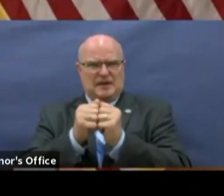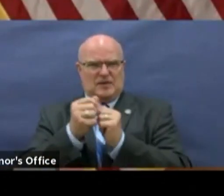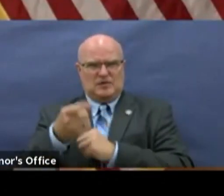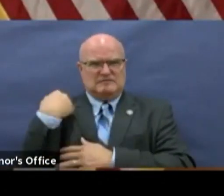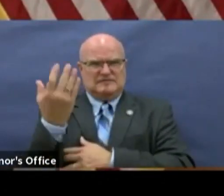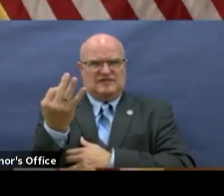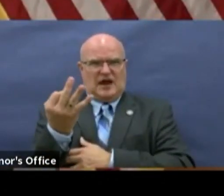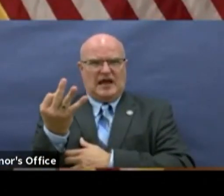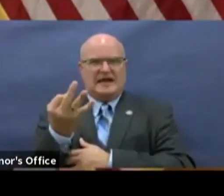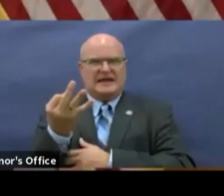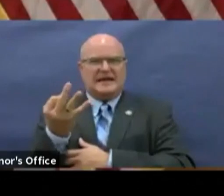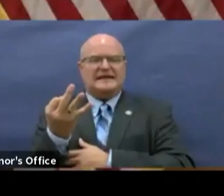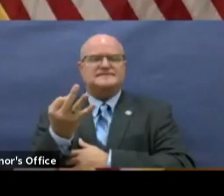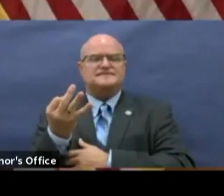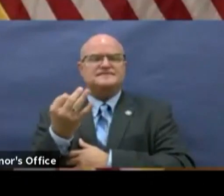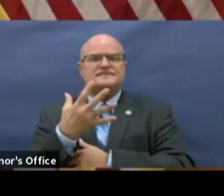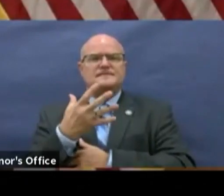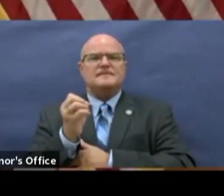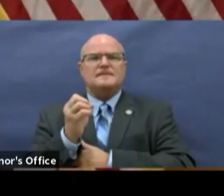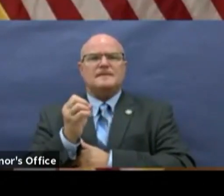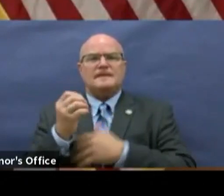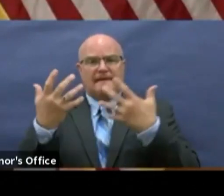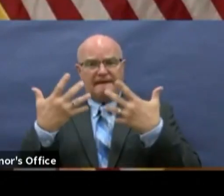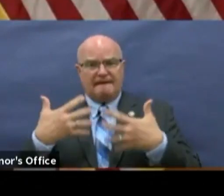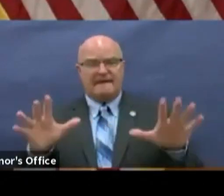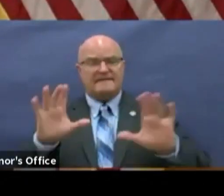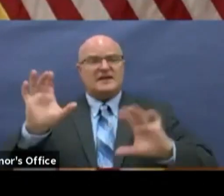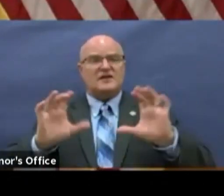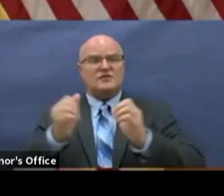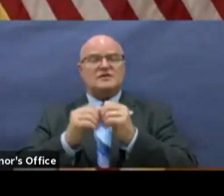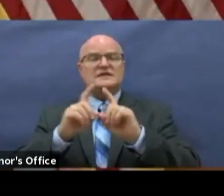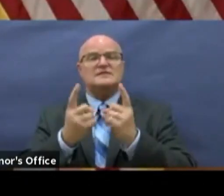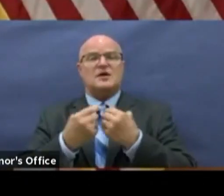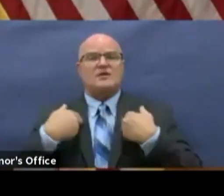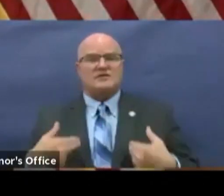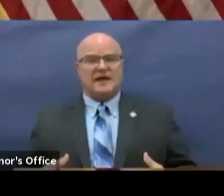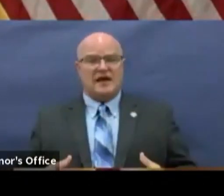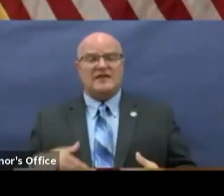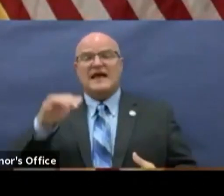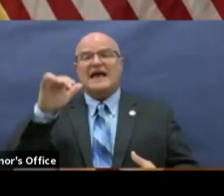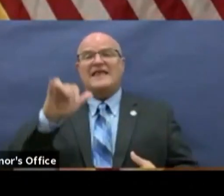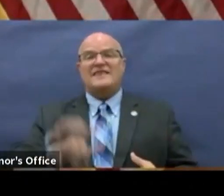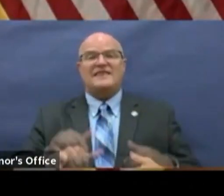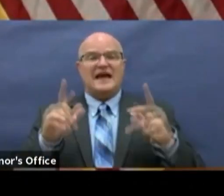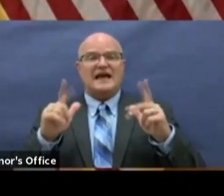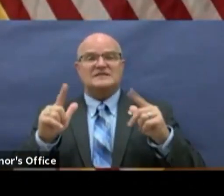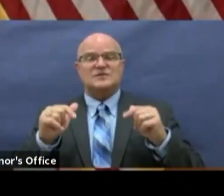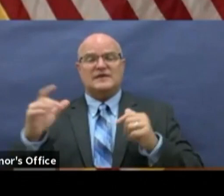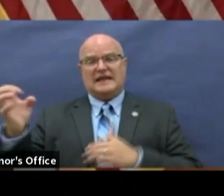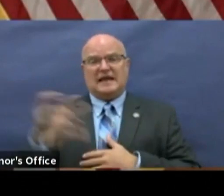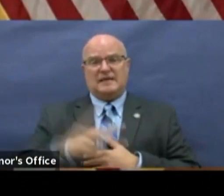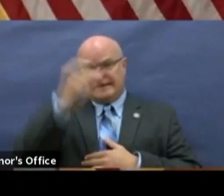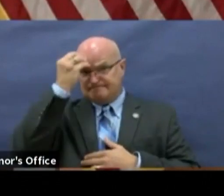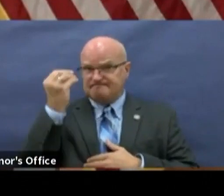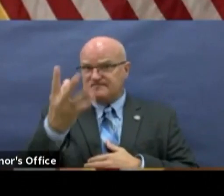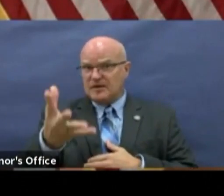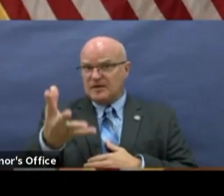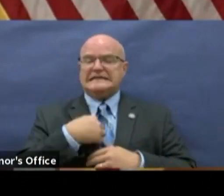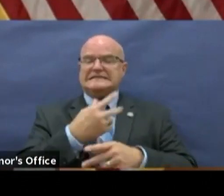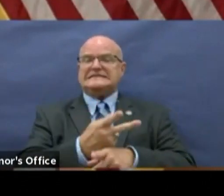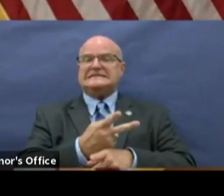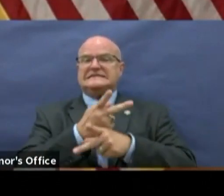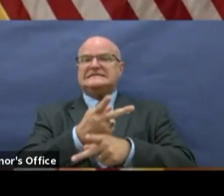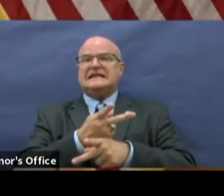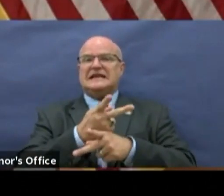Friday. And after that conversation with the Department of Health, that's when they came back and told you, hey, out of an abundance of